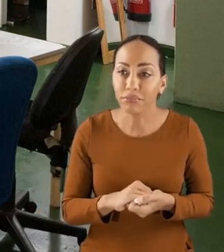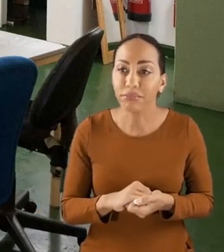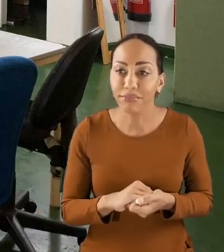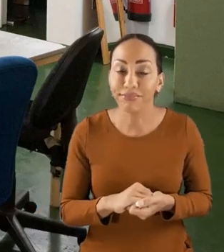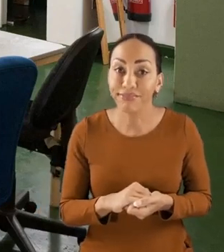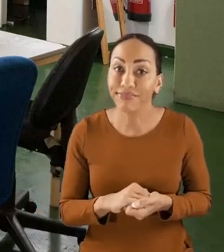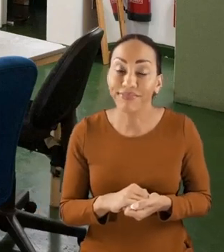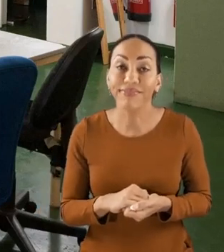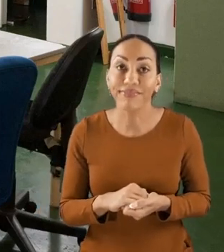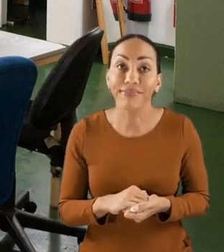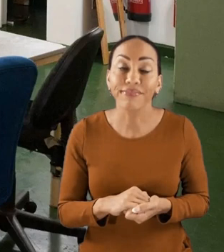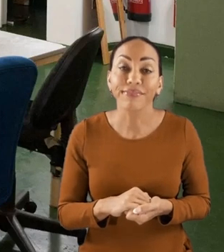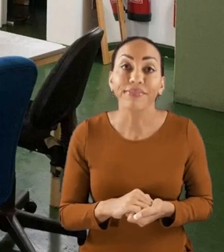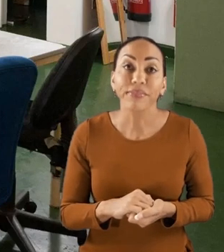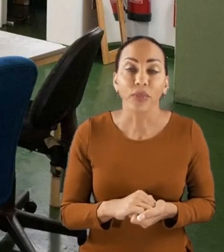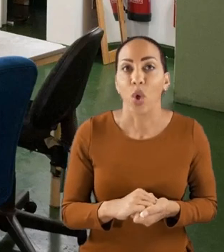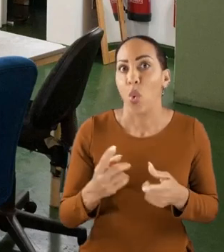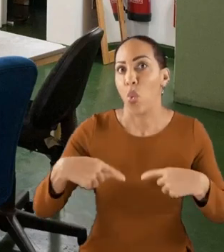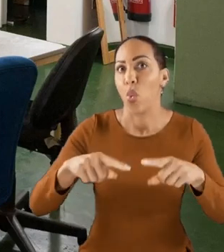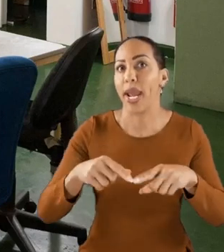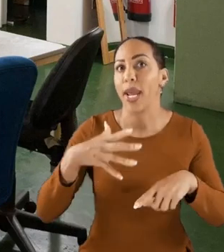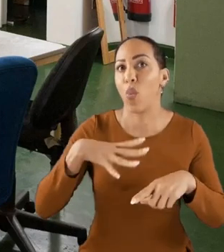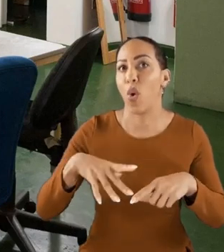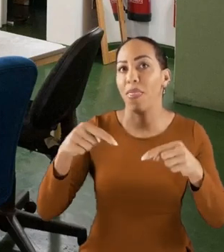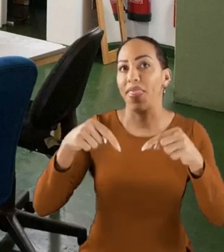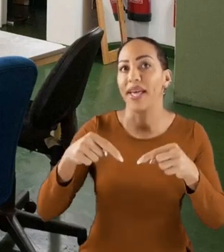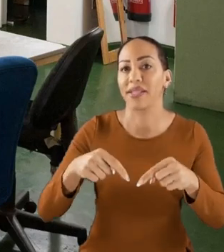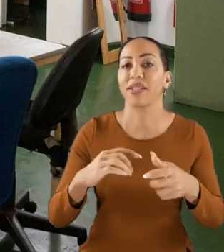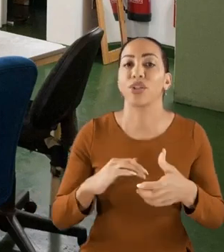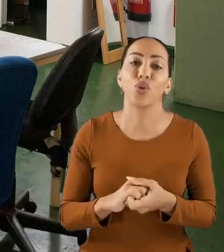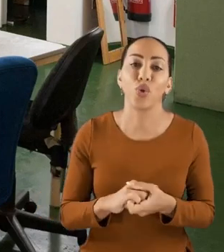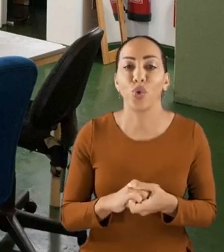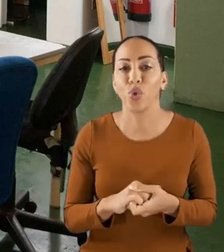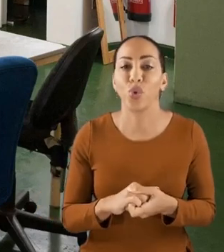It's really, yeah, and that probably, I mean, we want this